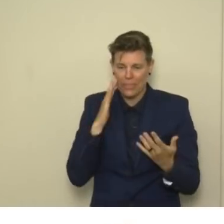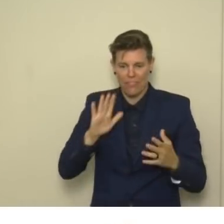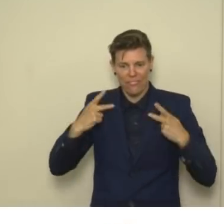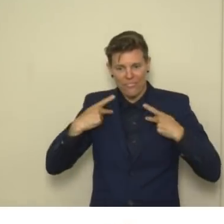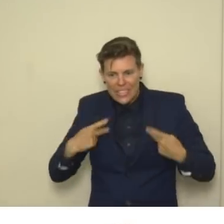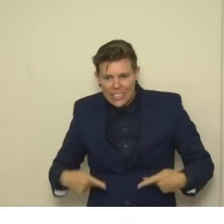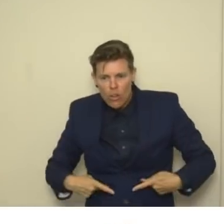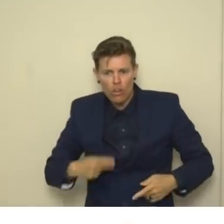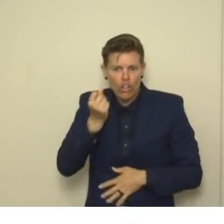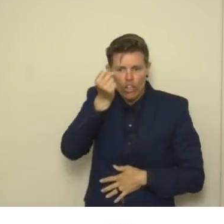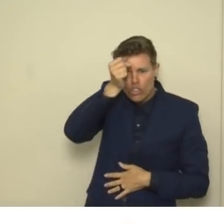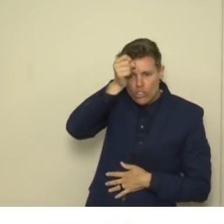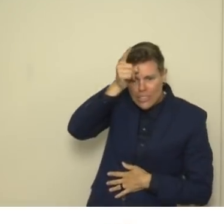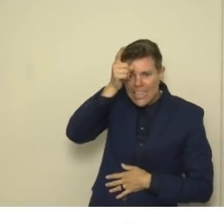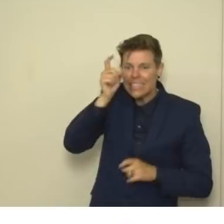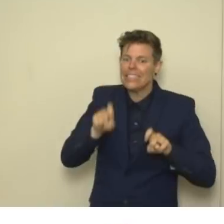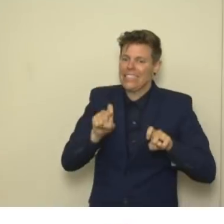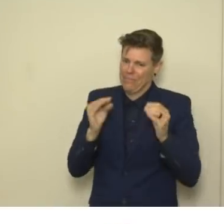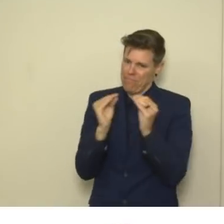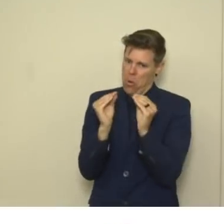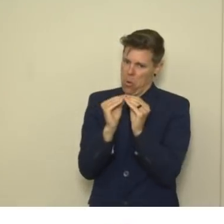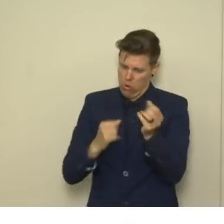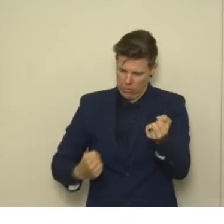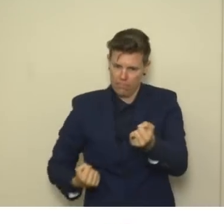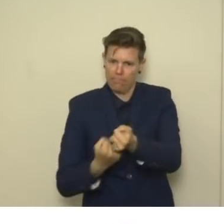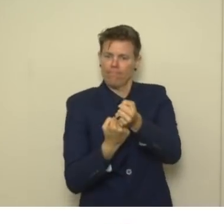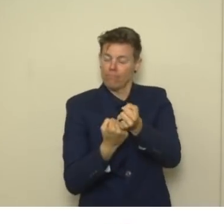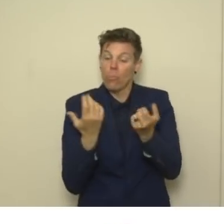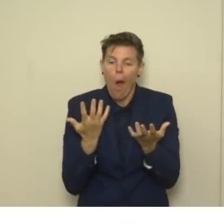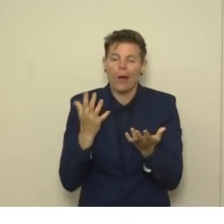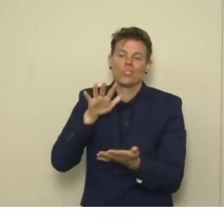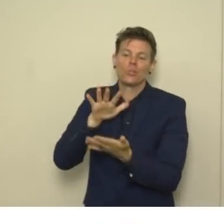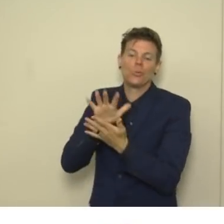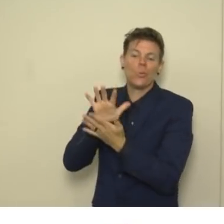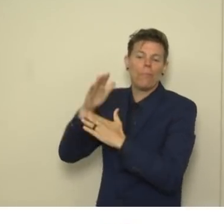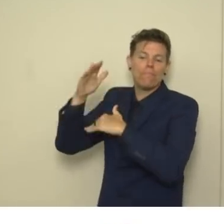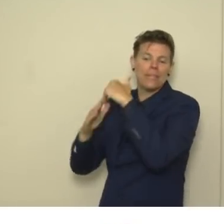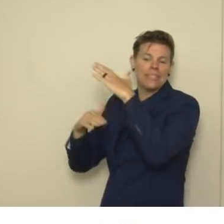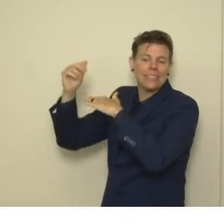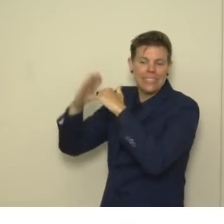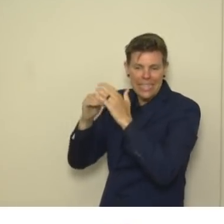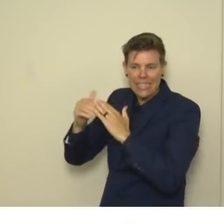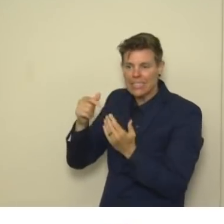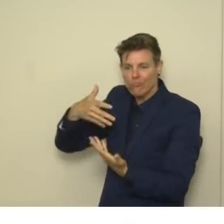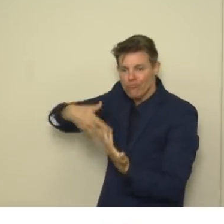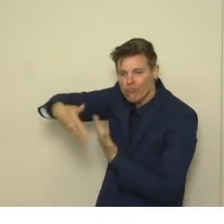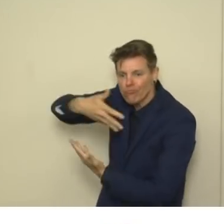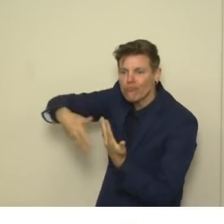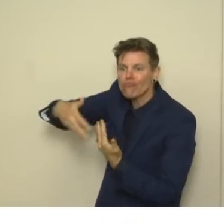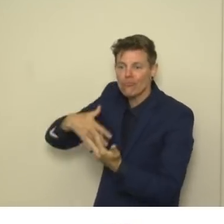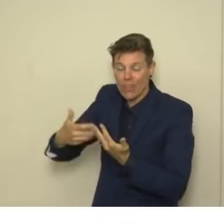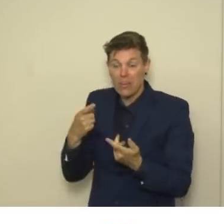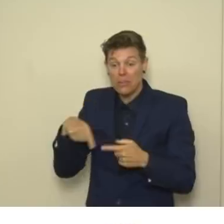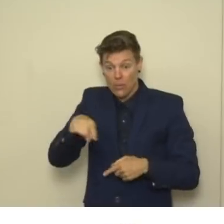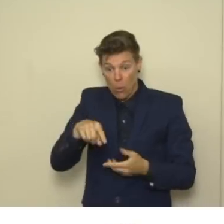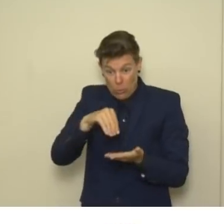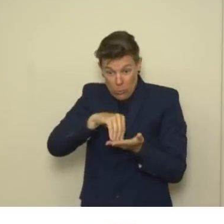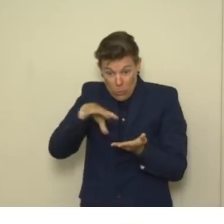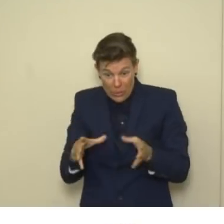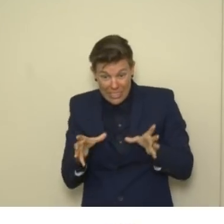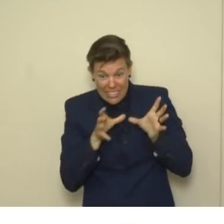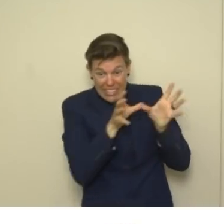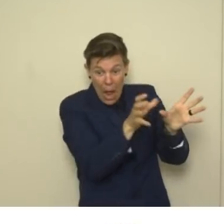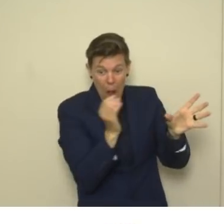to them in a school setting. So if they can't come back to school, all of that is being minimized. So this is a group that